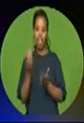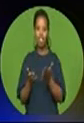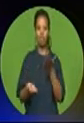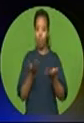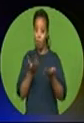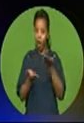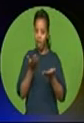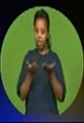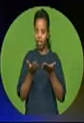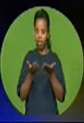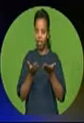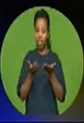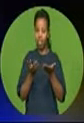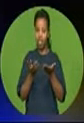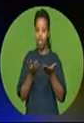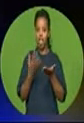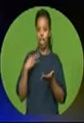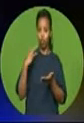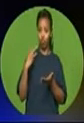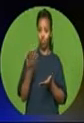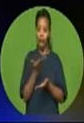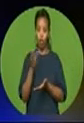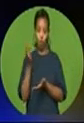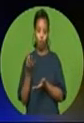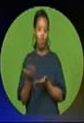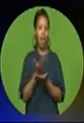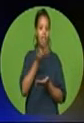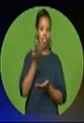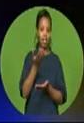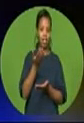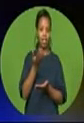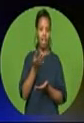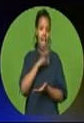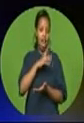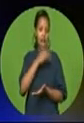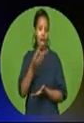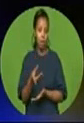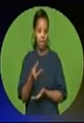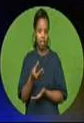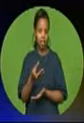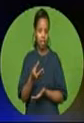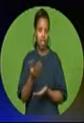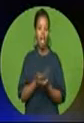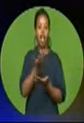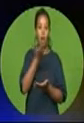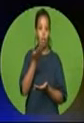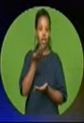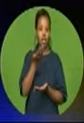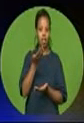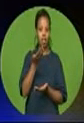and balances in an individual item of asset, liability,